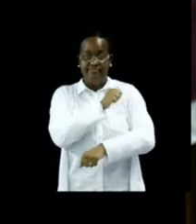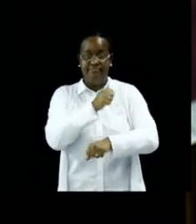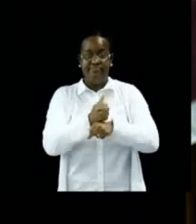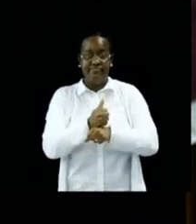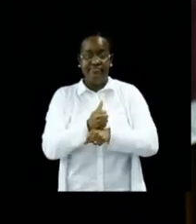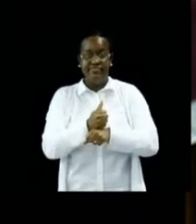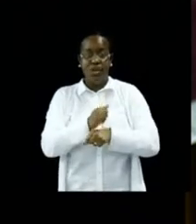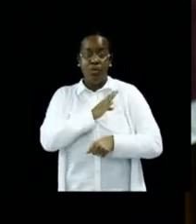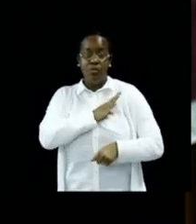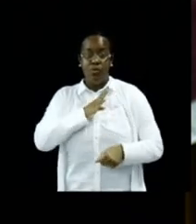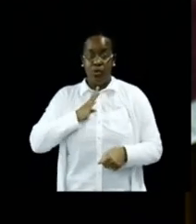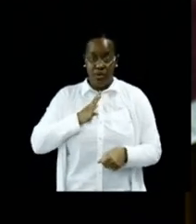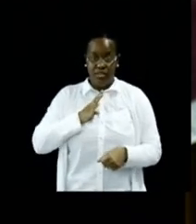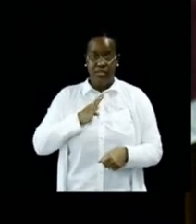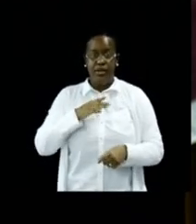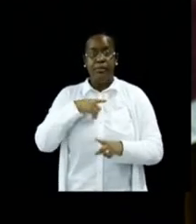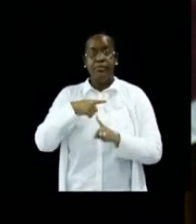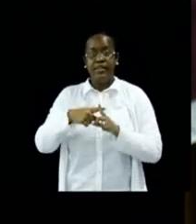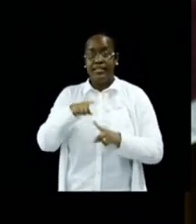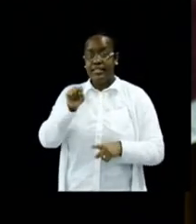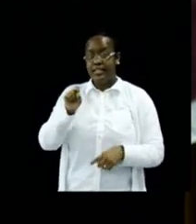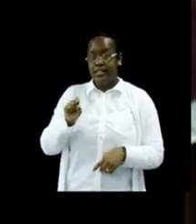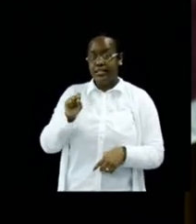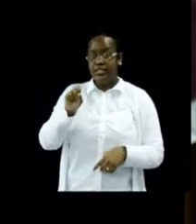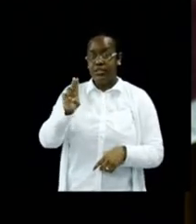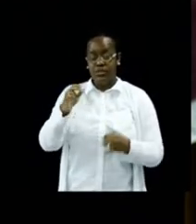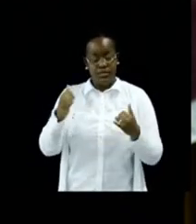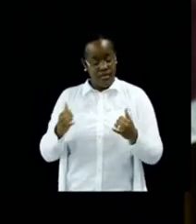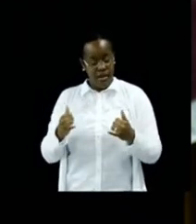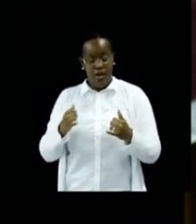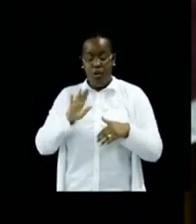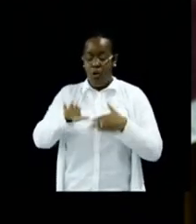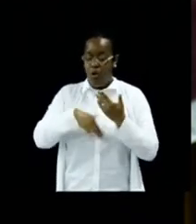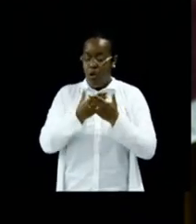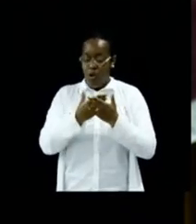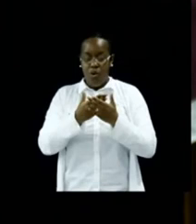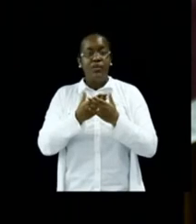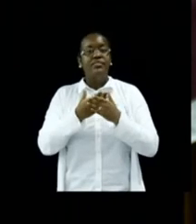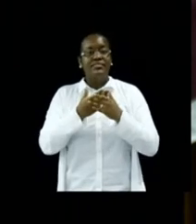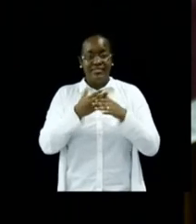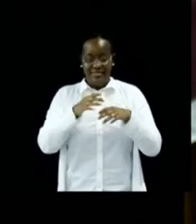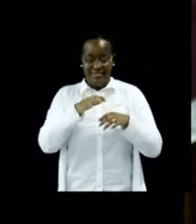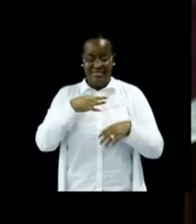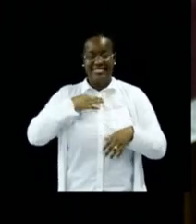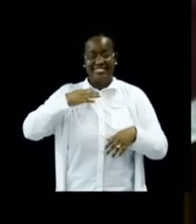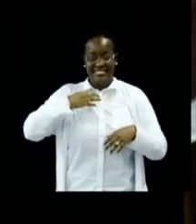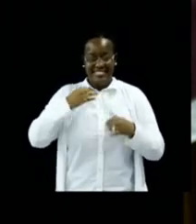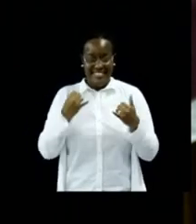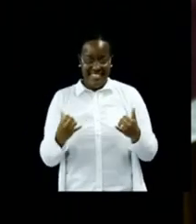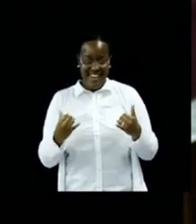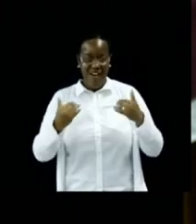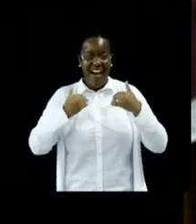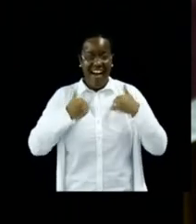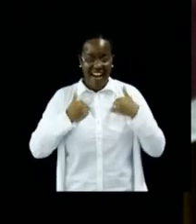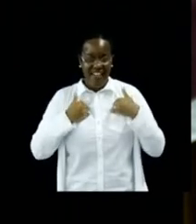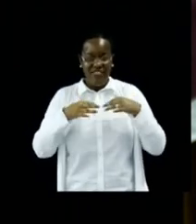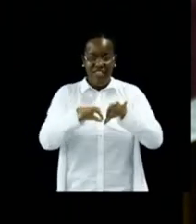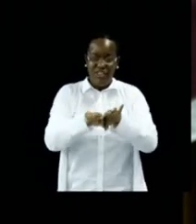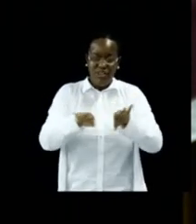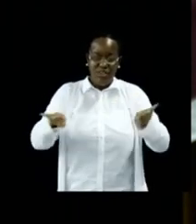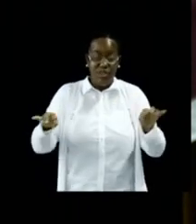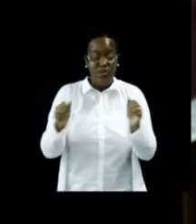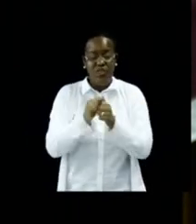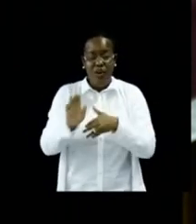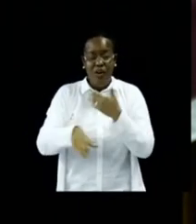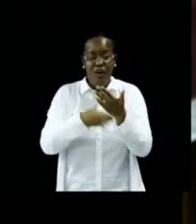Southern University, I confer upon these candidates the degrees for which they are qualified with all of the